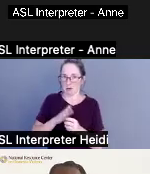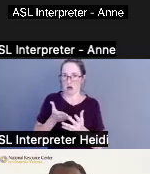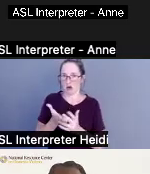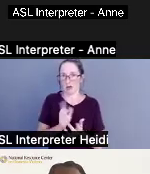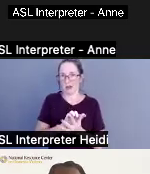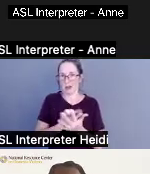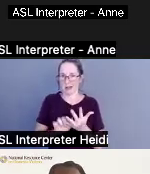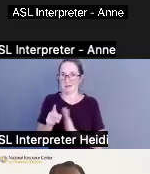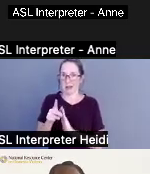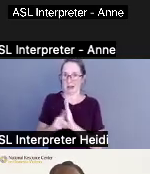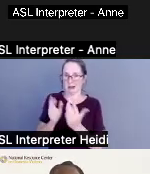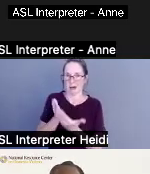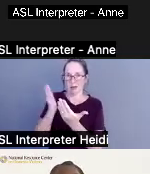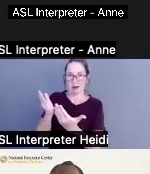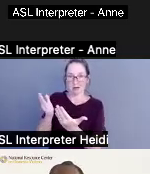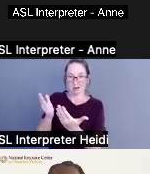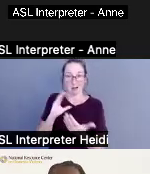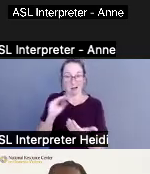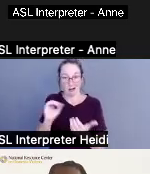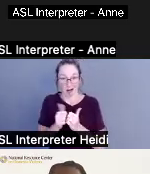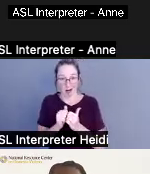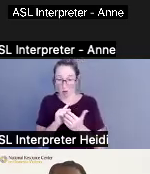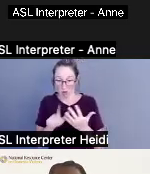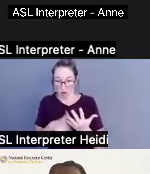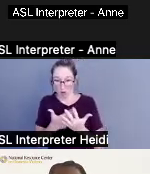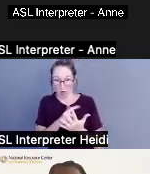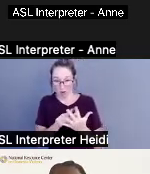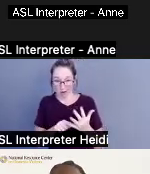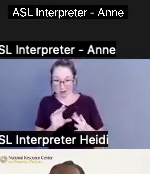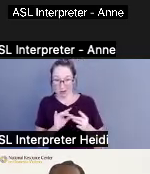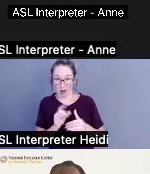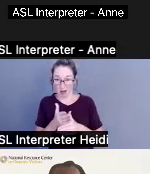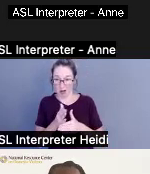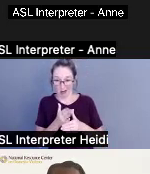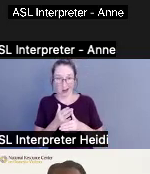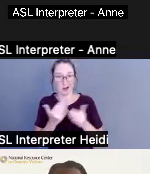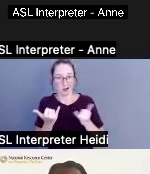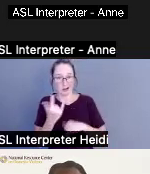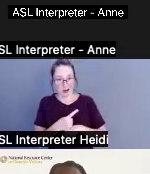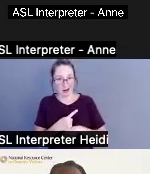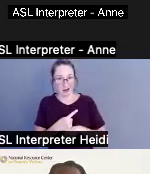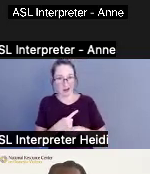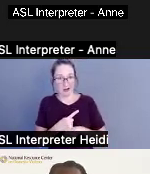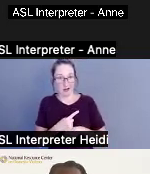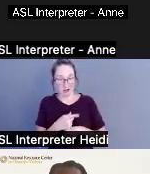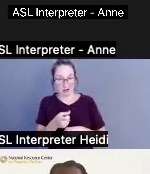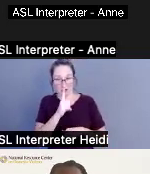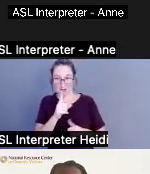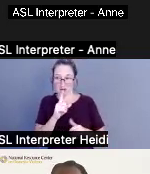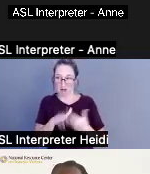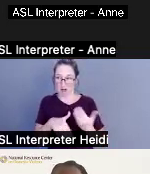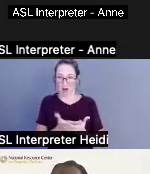policy recommendations and how all of the things that we have shared together have shared today come